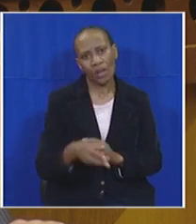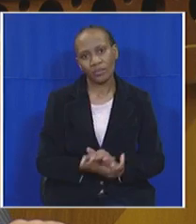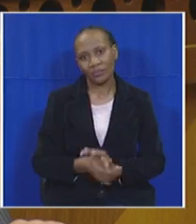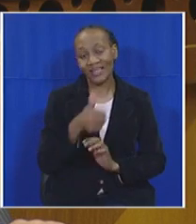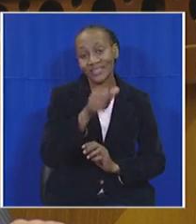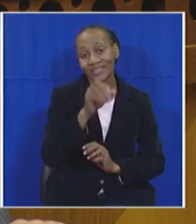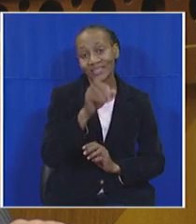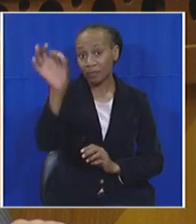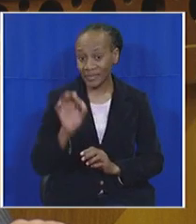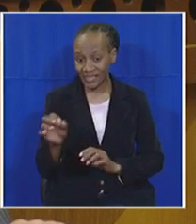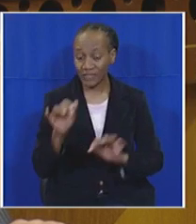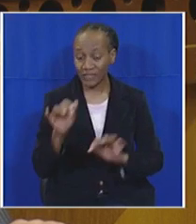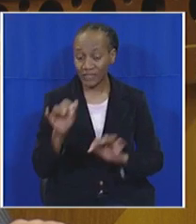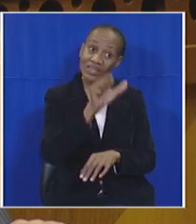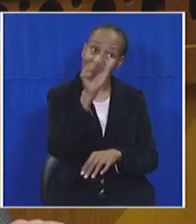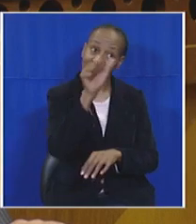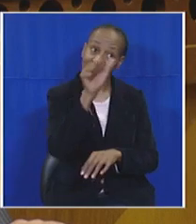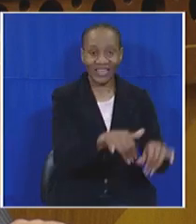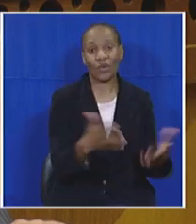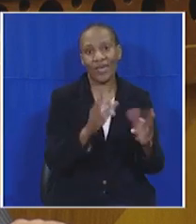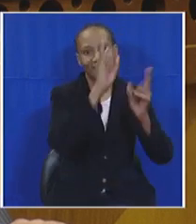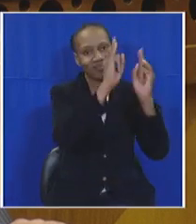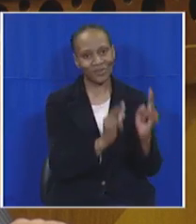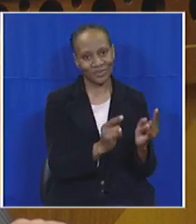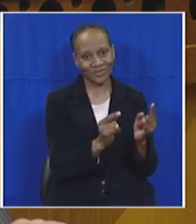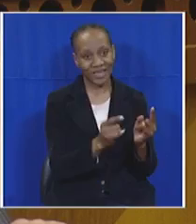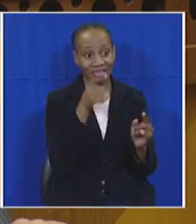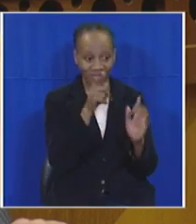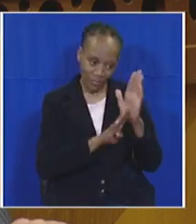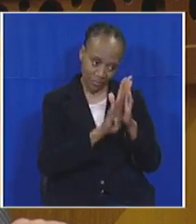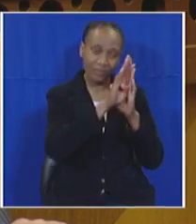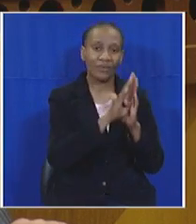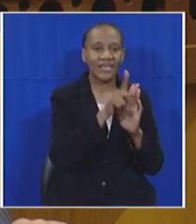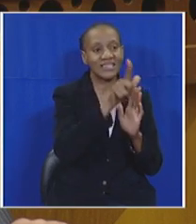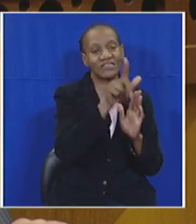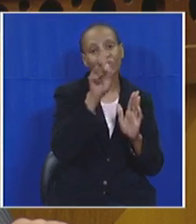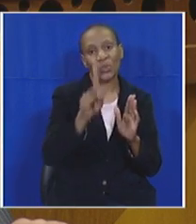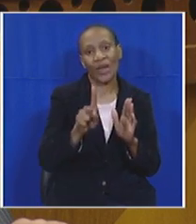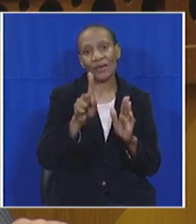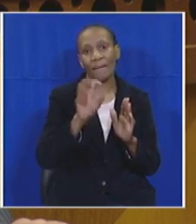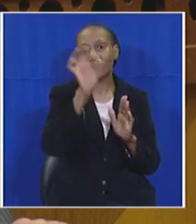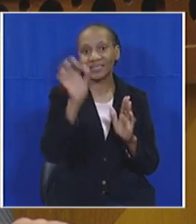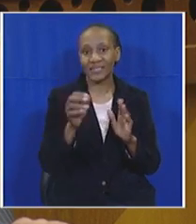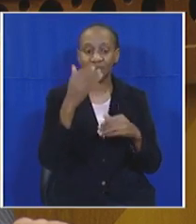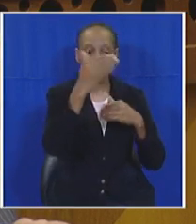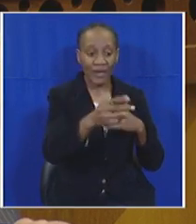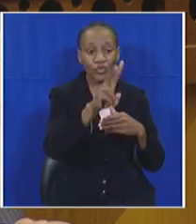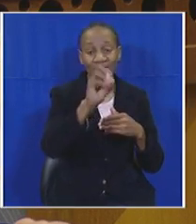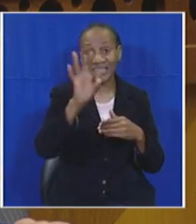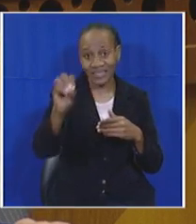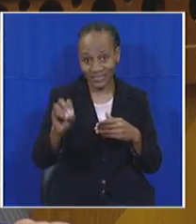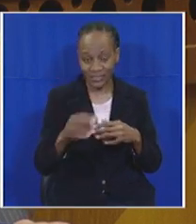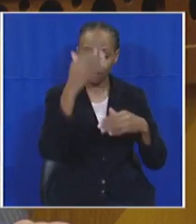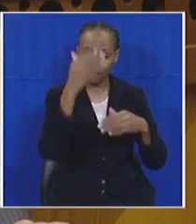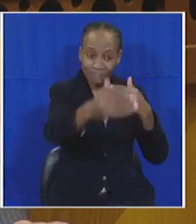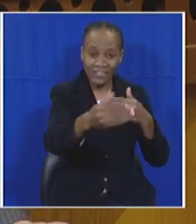63% of South Africans already live in urban areas. This will rise to 71% by 2030, and by